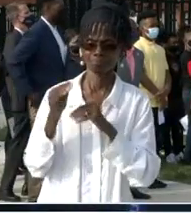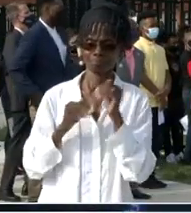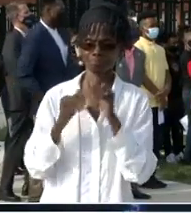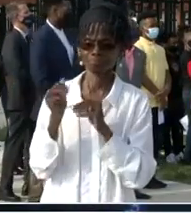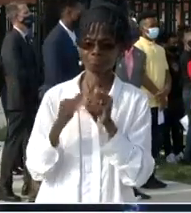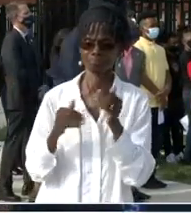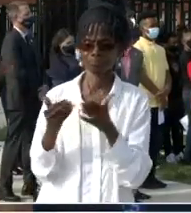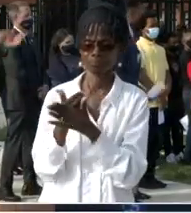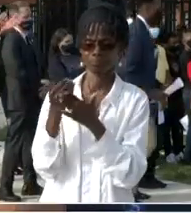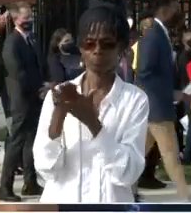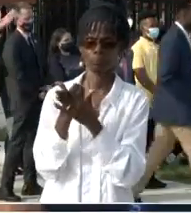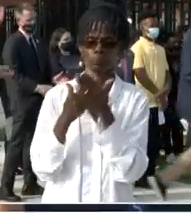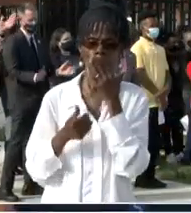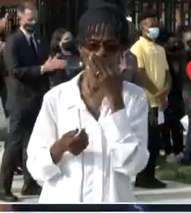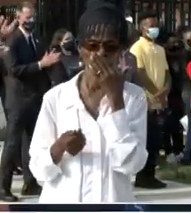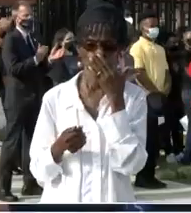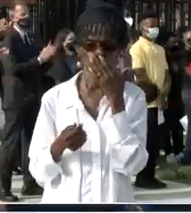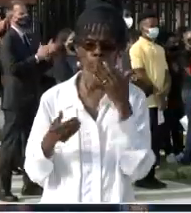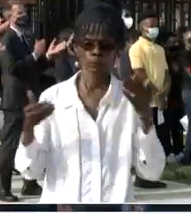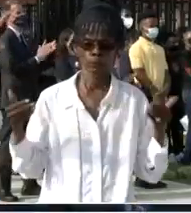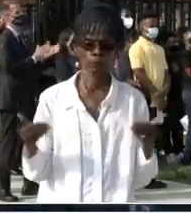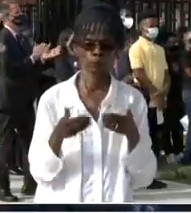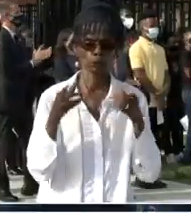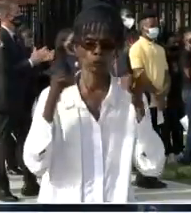Keith Anderson.